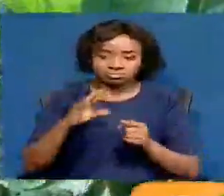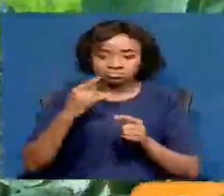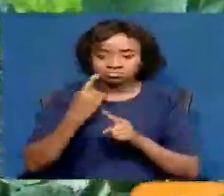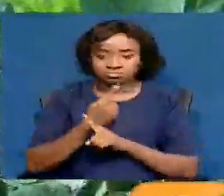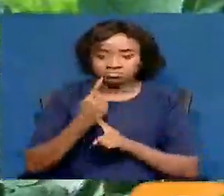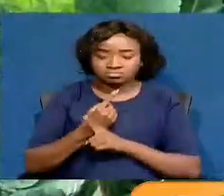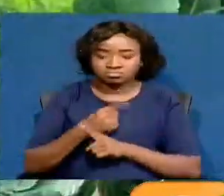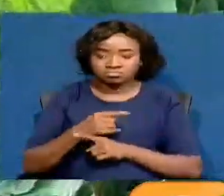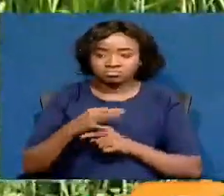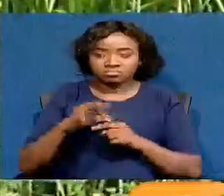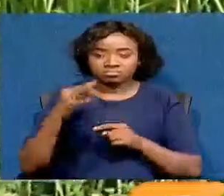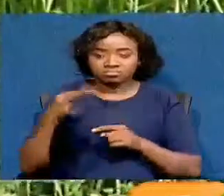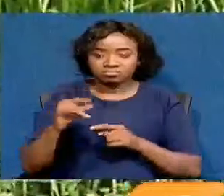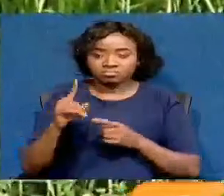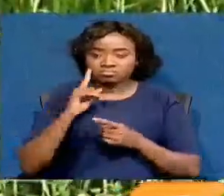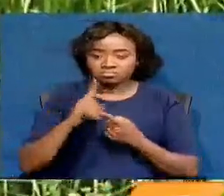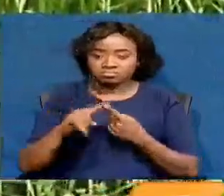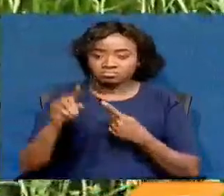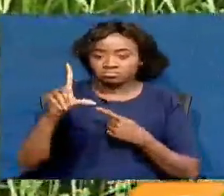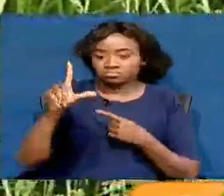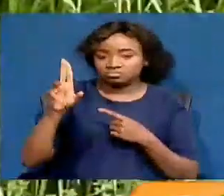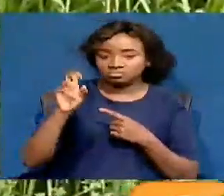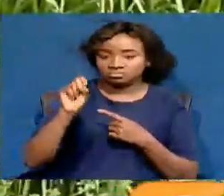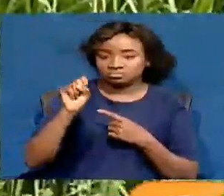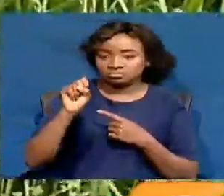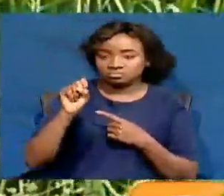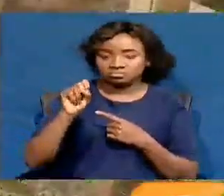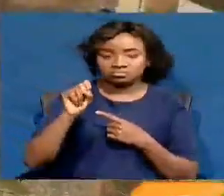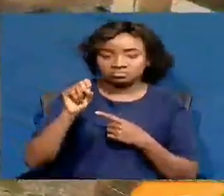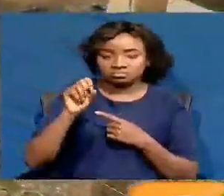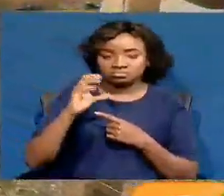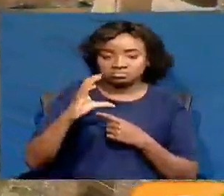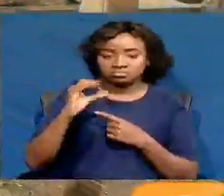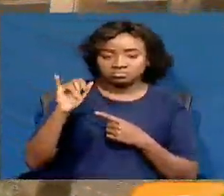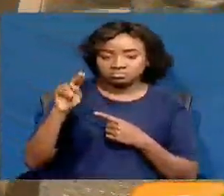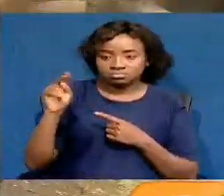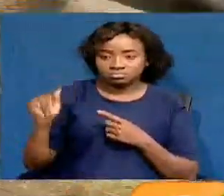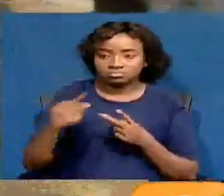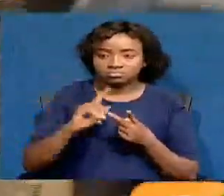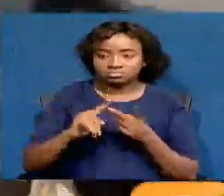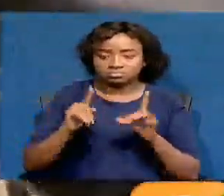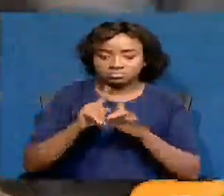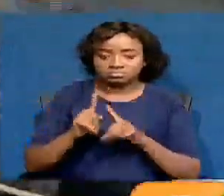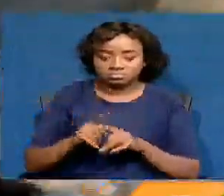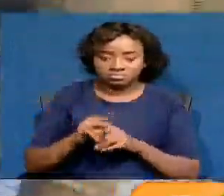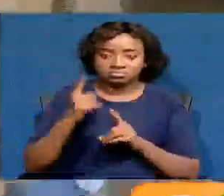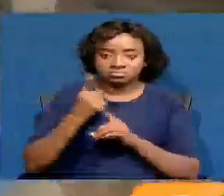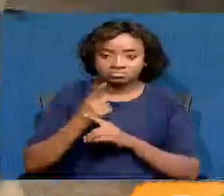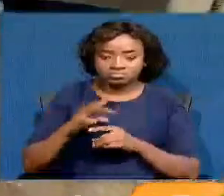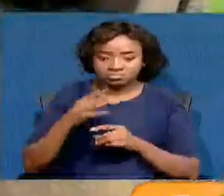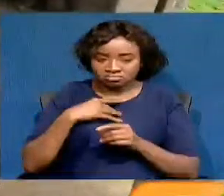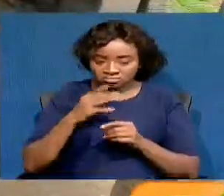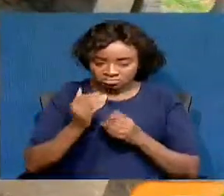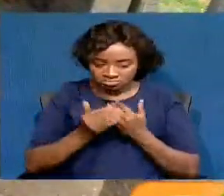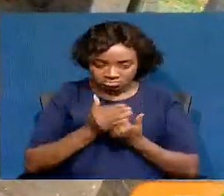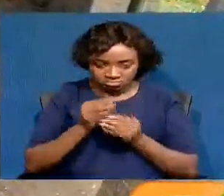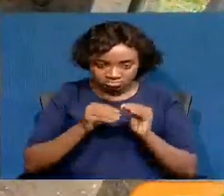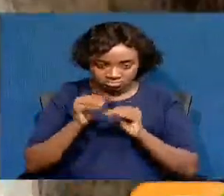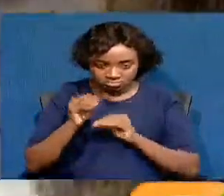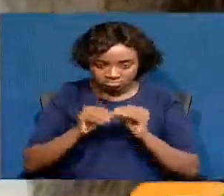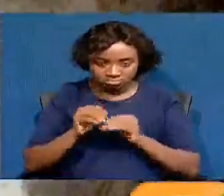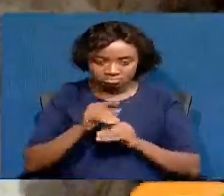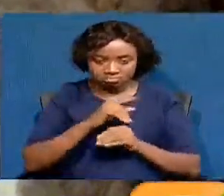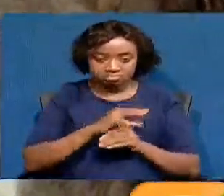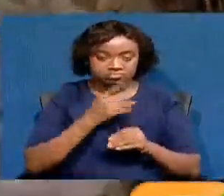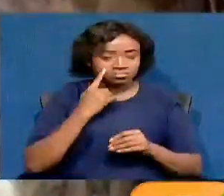Lucerne, Super Napier and maize silage and tailoring each cow's diet, Anthony saw his production leap from